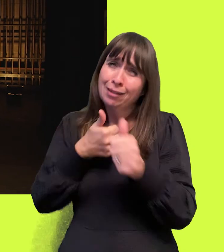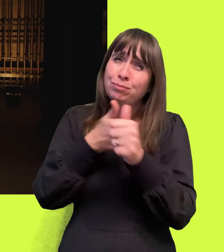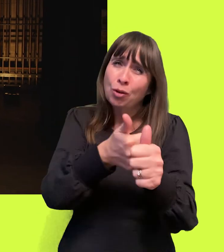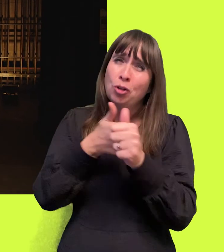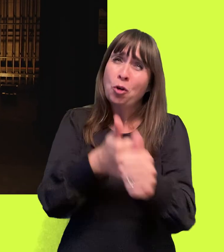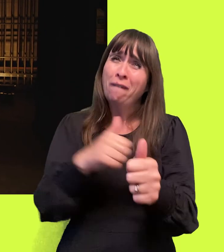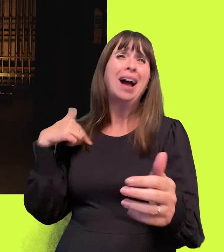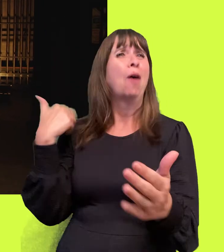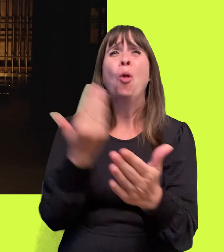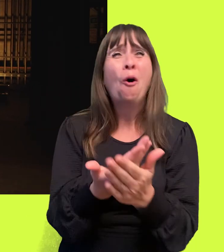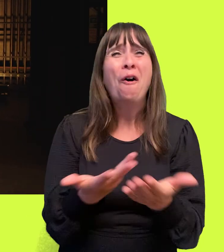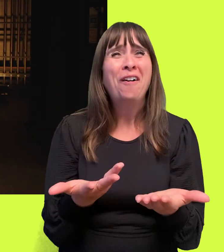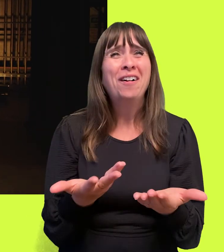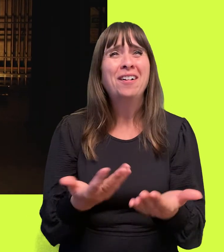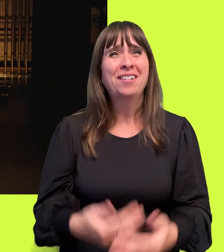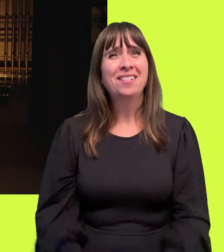been there for each other?